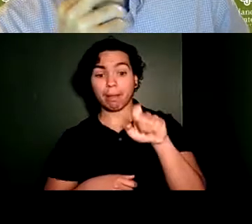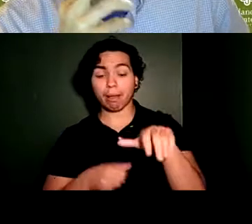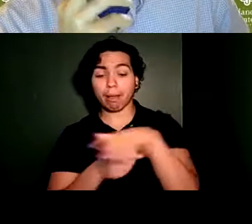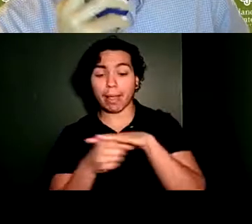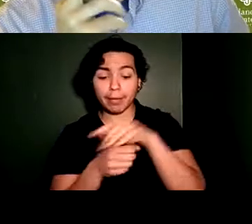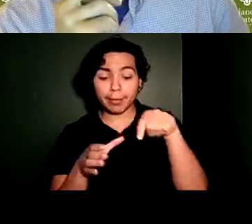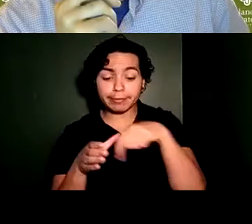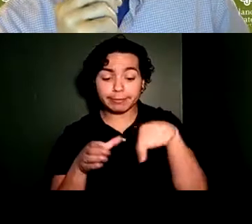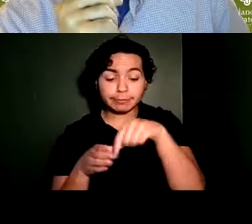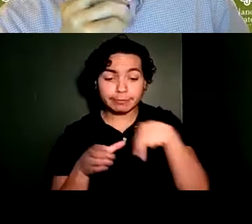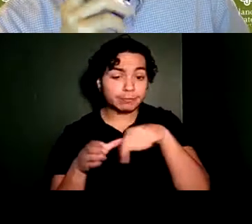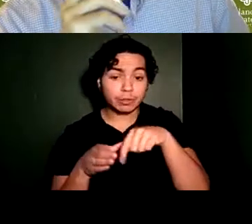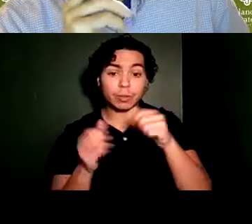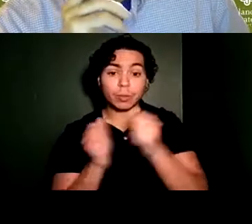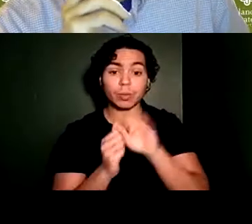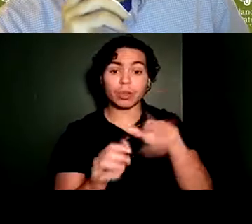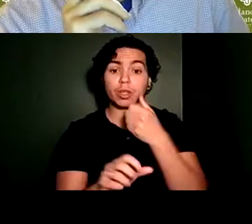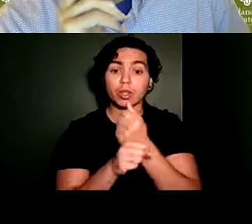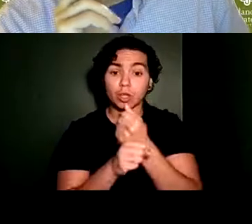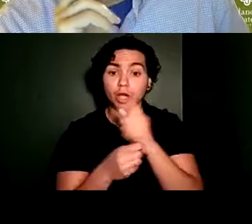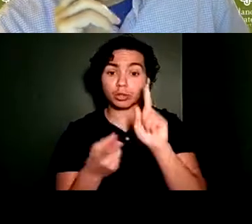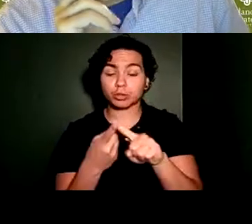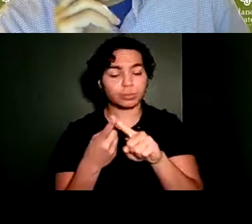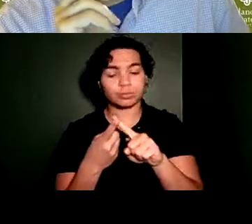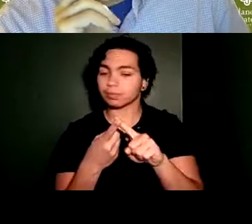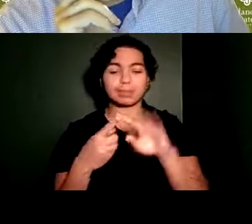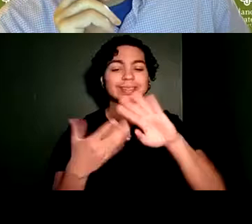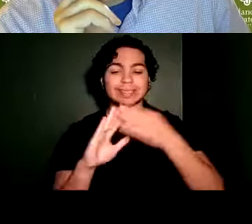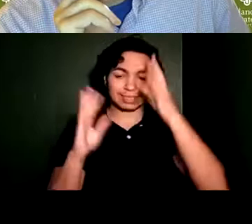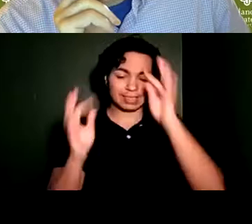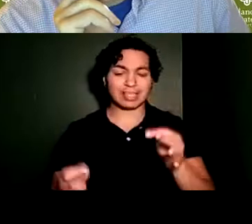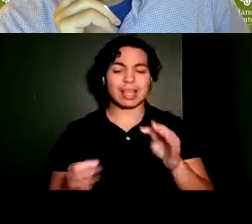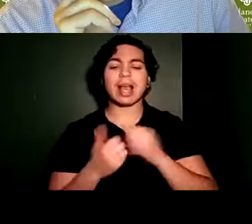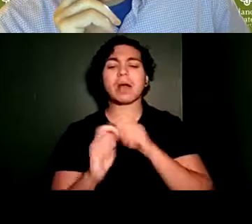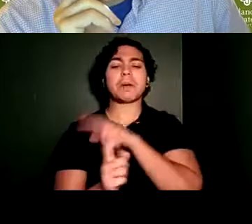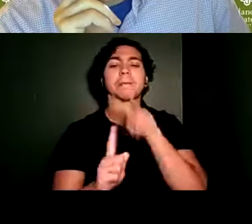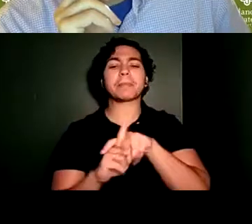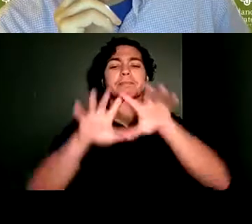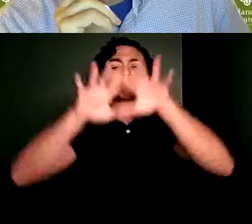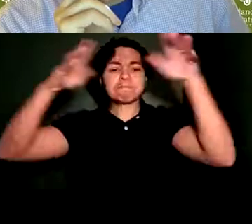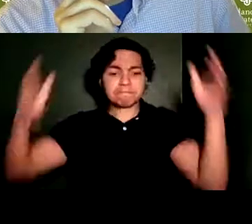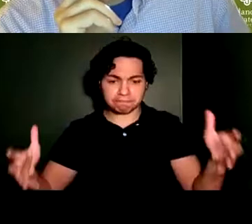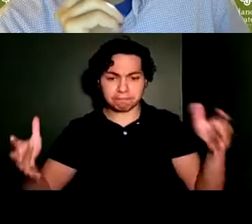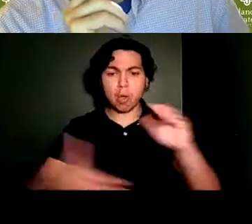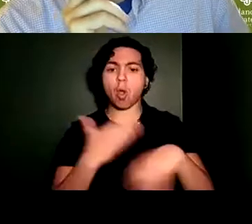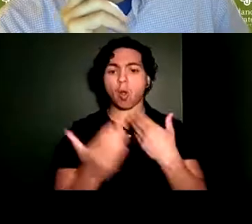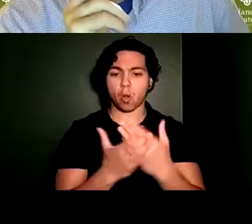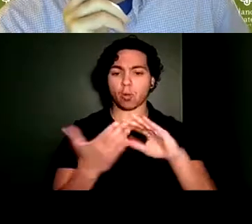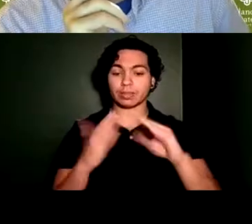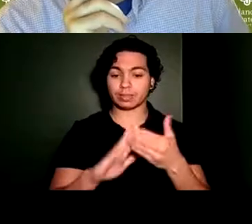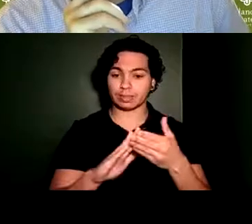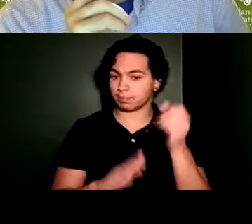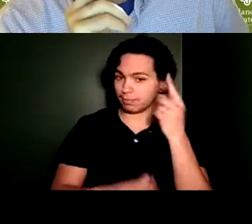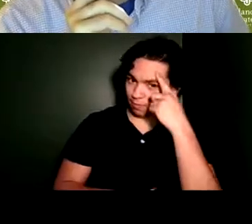first piloted without Lock 2, the city was exploring, how do we apply this program for the entire city? And I have to note this for Chicago,